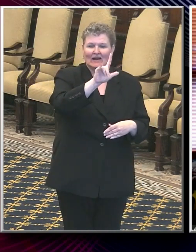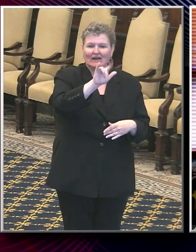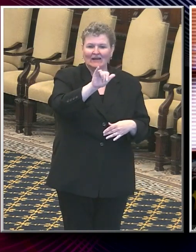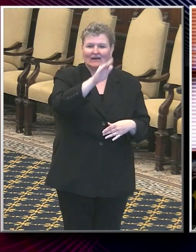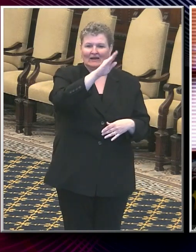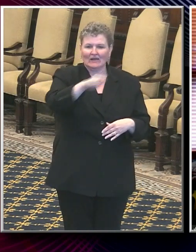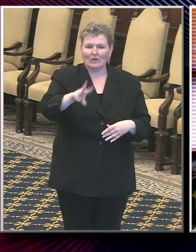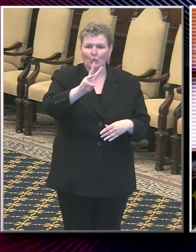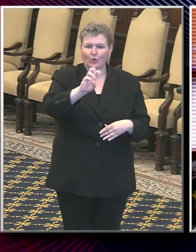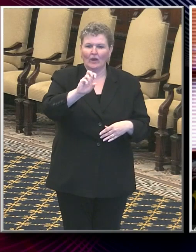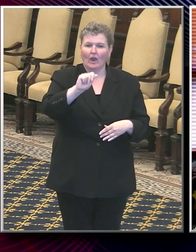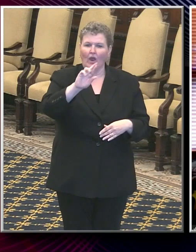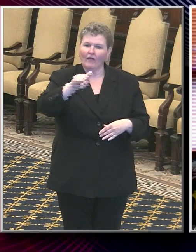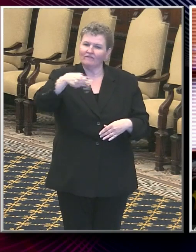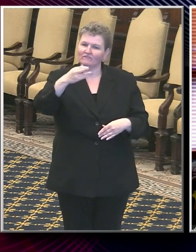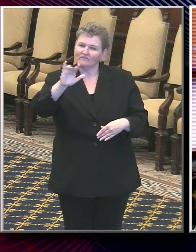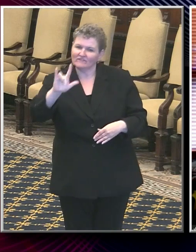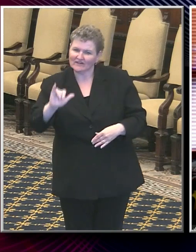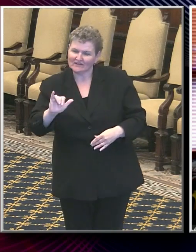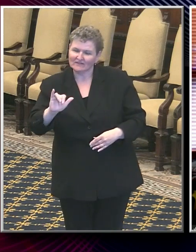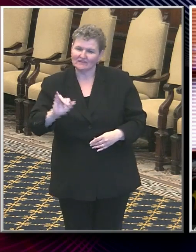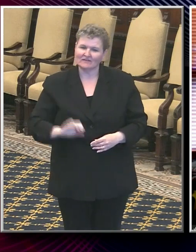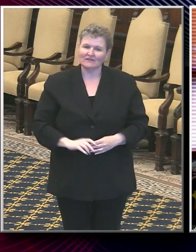bit.ly/We Are Philly. That's